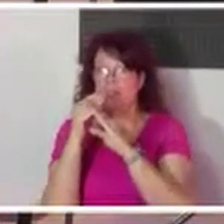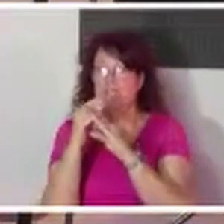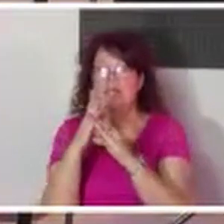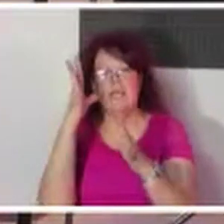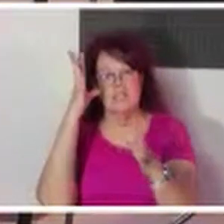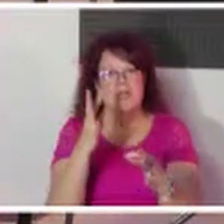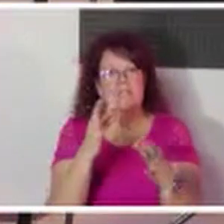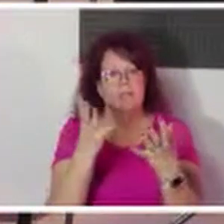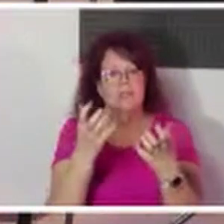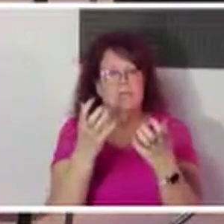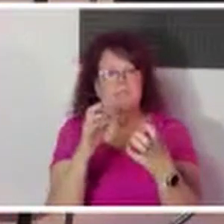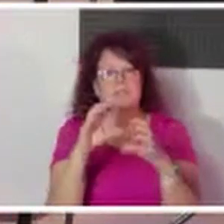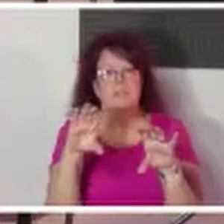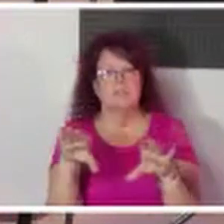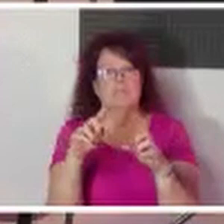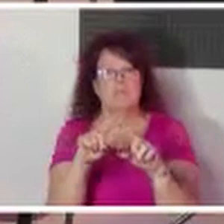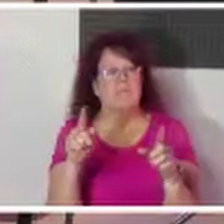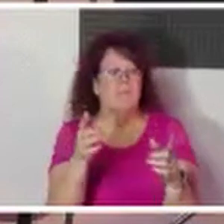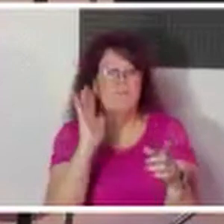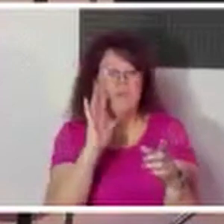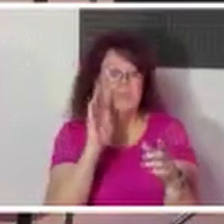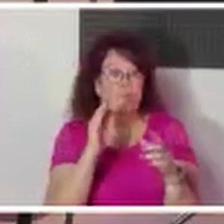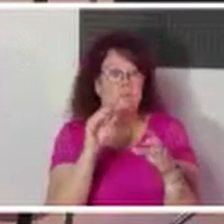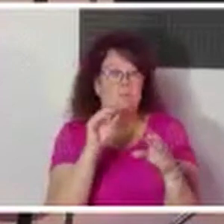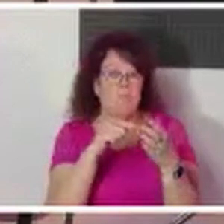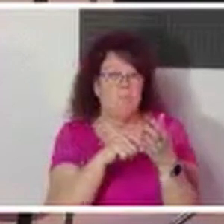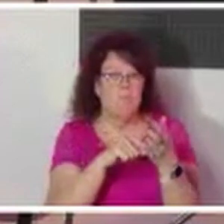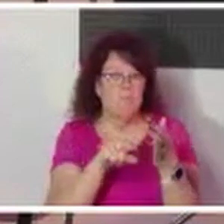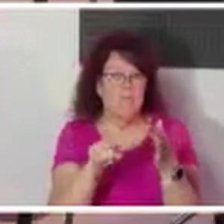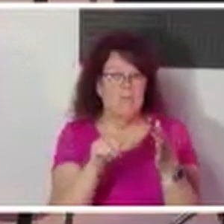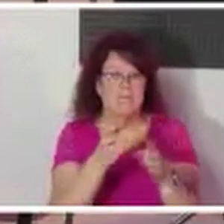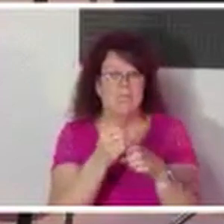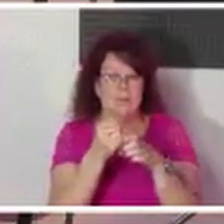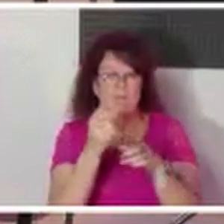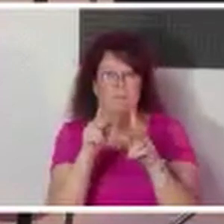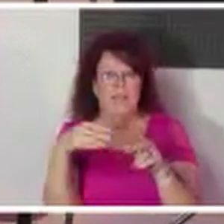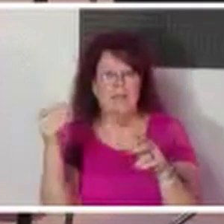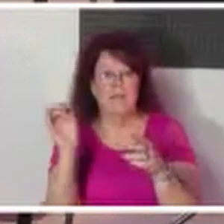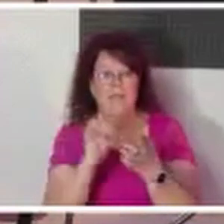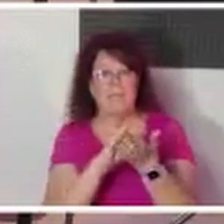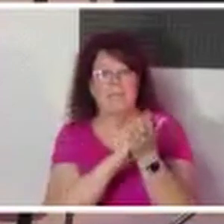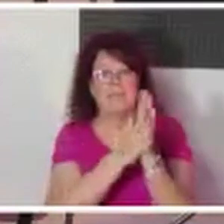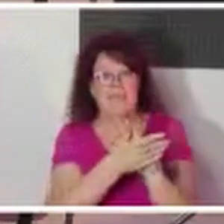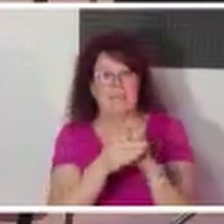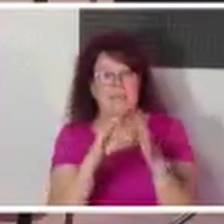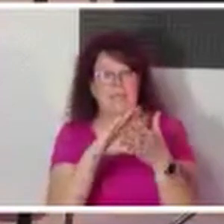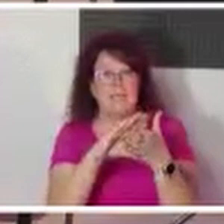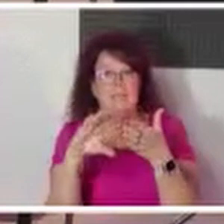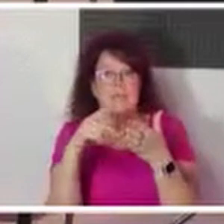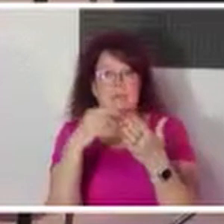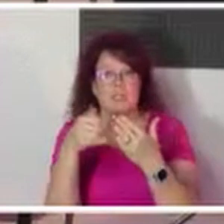public defenders would actually bail out their clients who were in this position. And so that model became the Bail Project on a much bigger